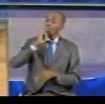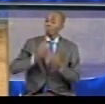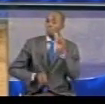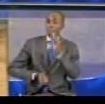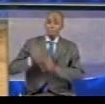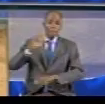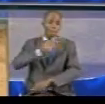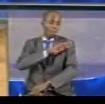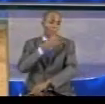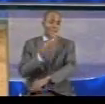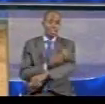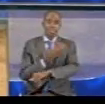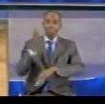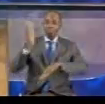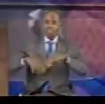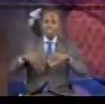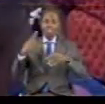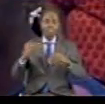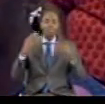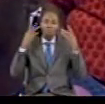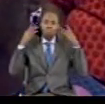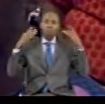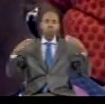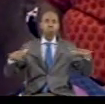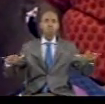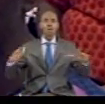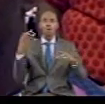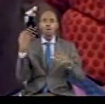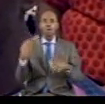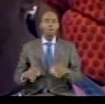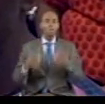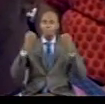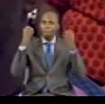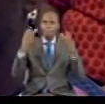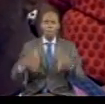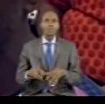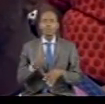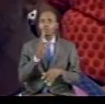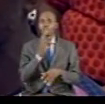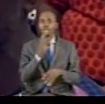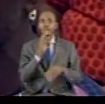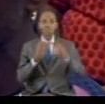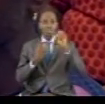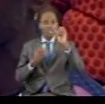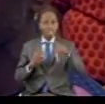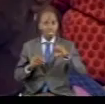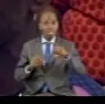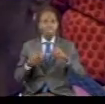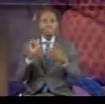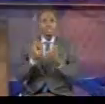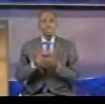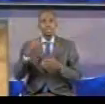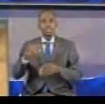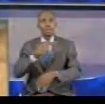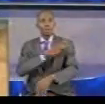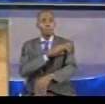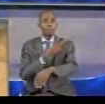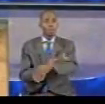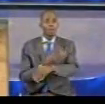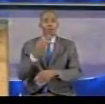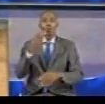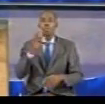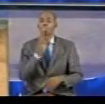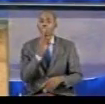the noise of many waters, yea, than the mighty waters of